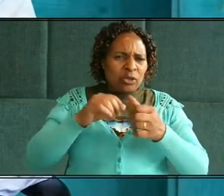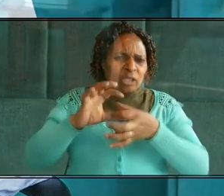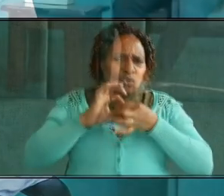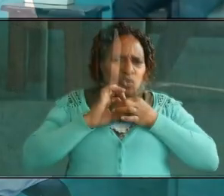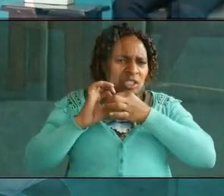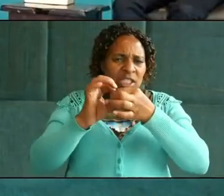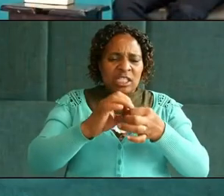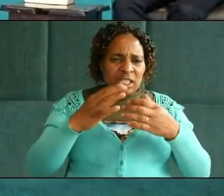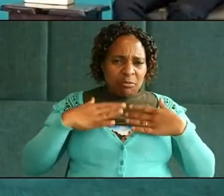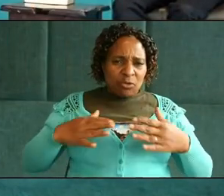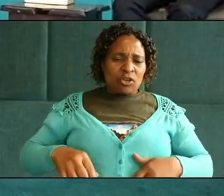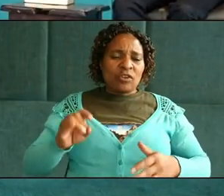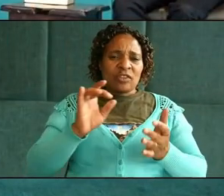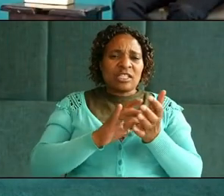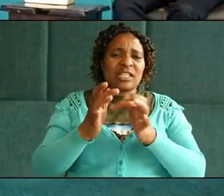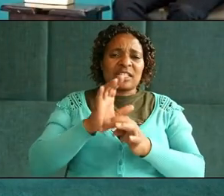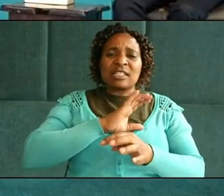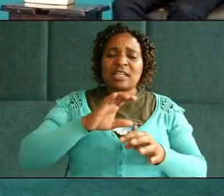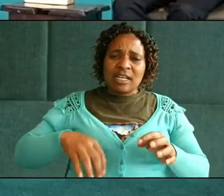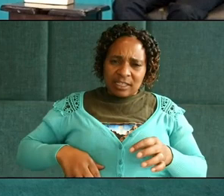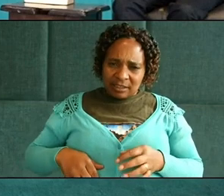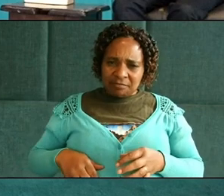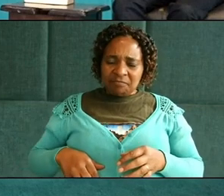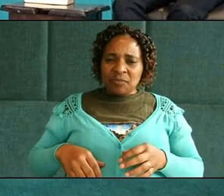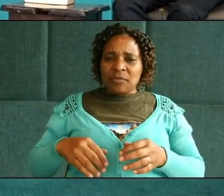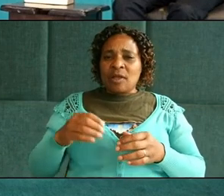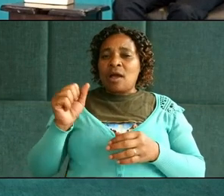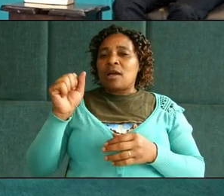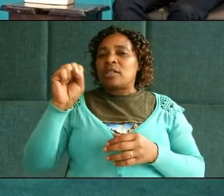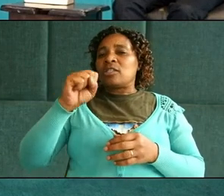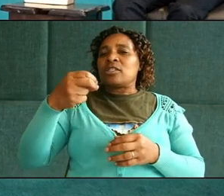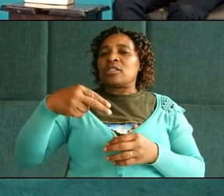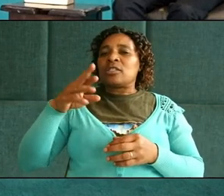Christ, Ashleigh? Unity